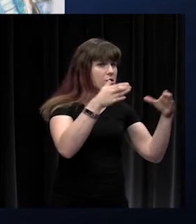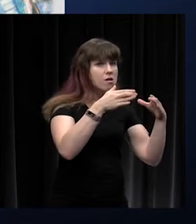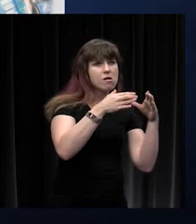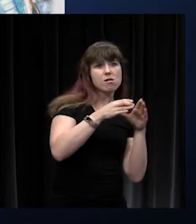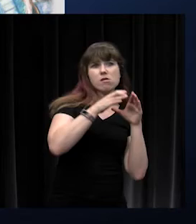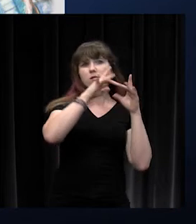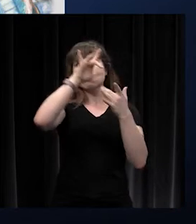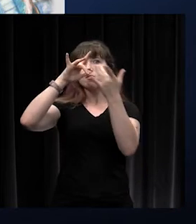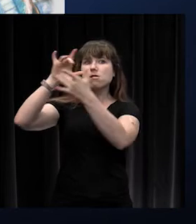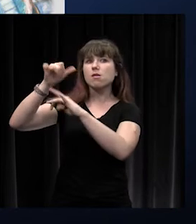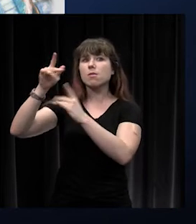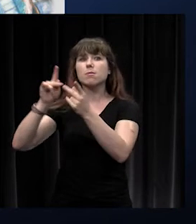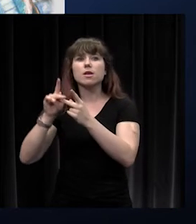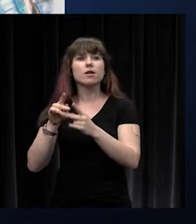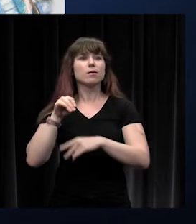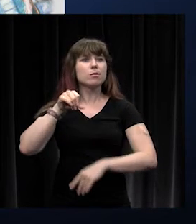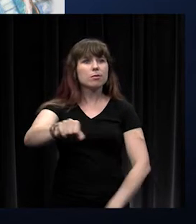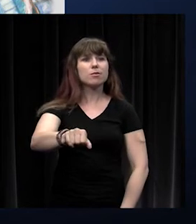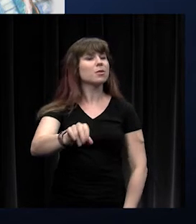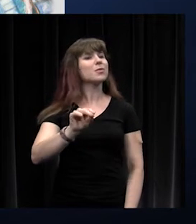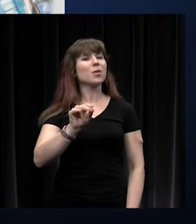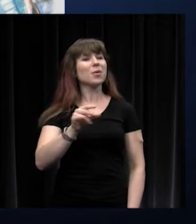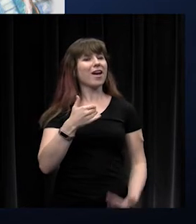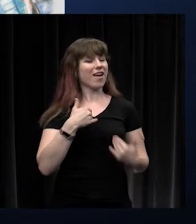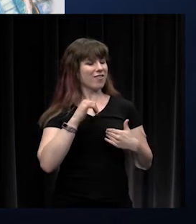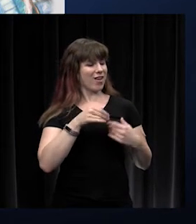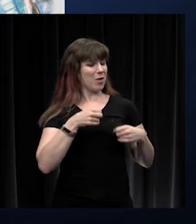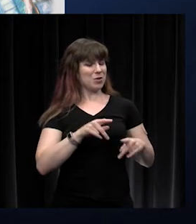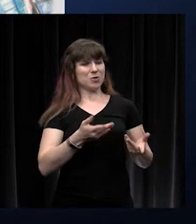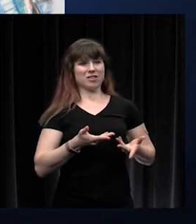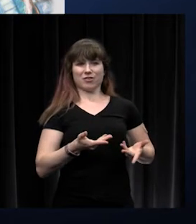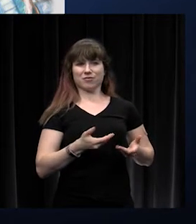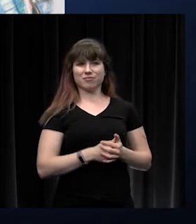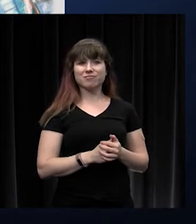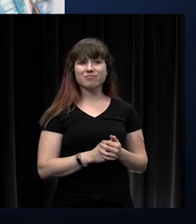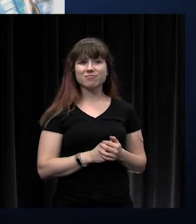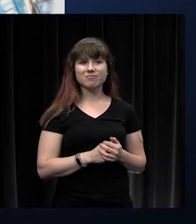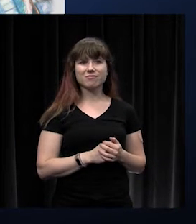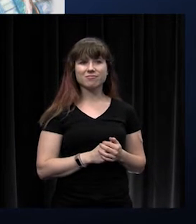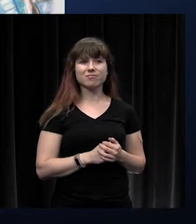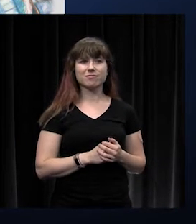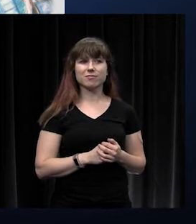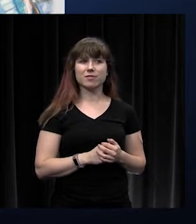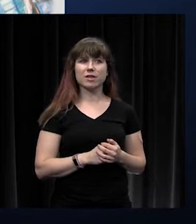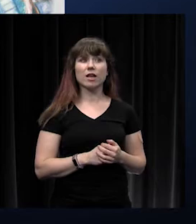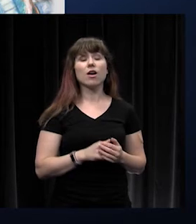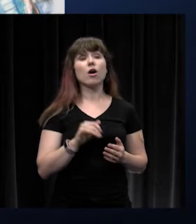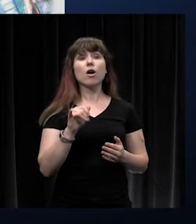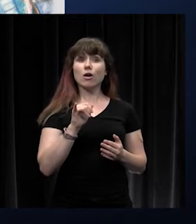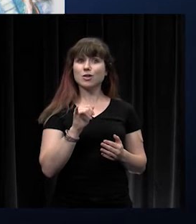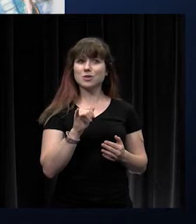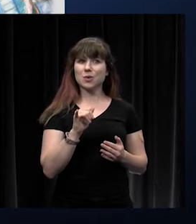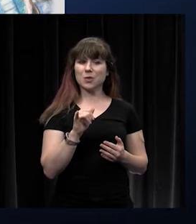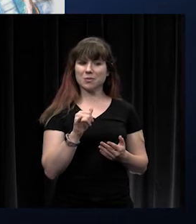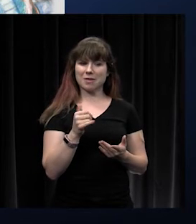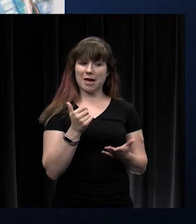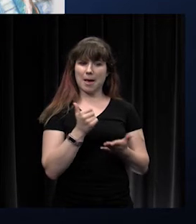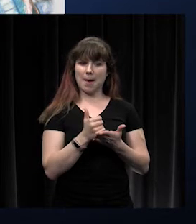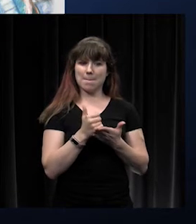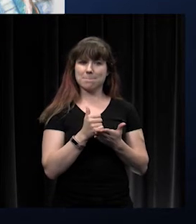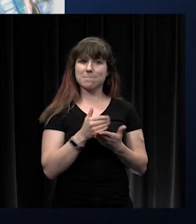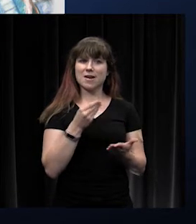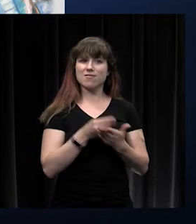60 Olathe teachers took advantage of this opportunity. So it's great, and it does generate revenue that we can put back into our